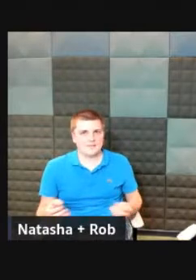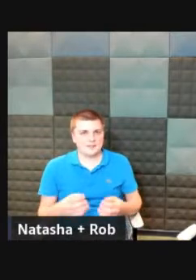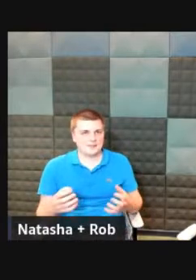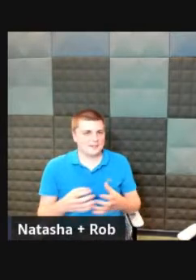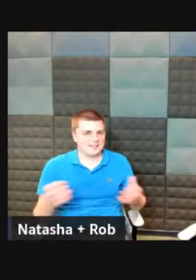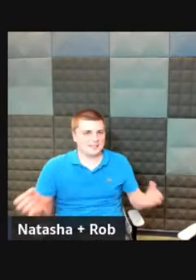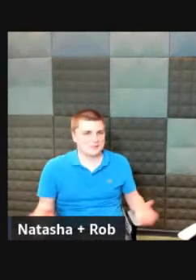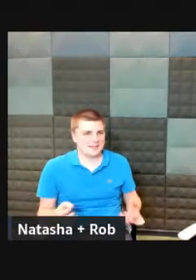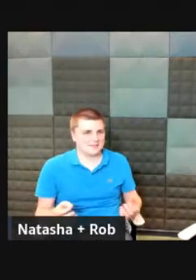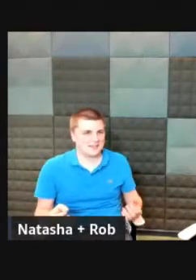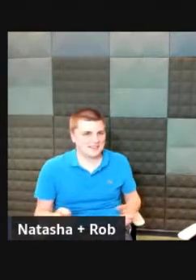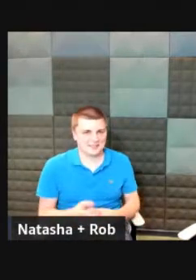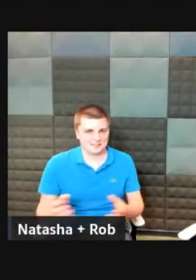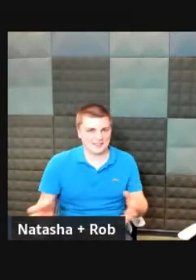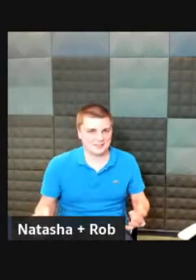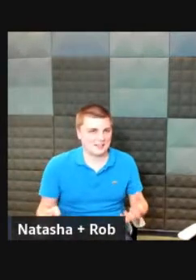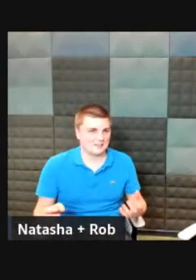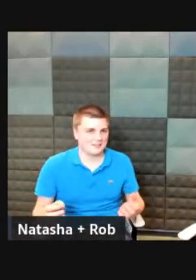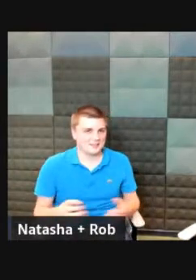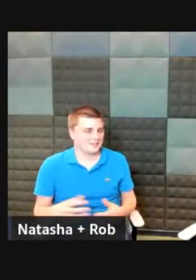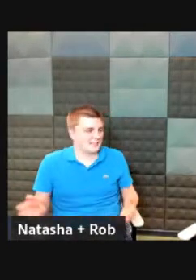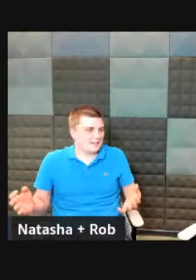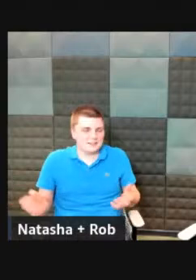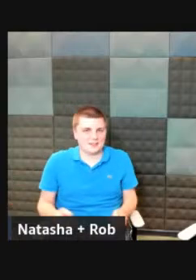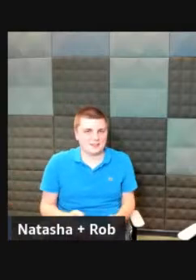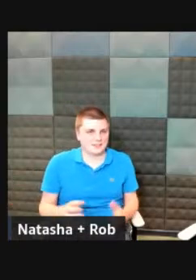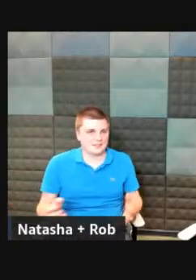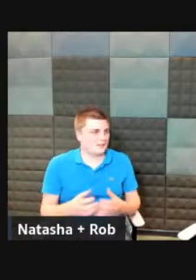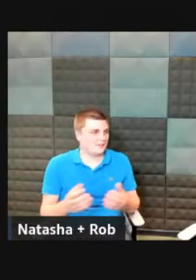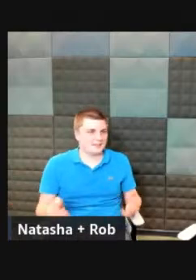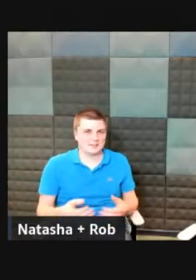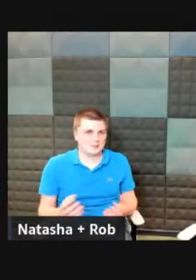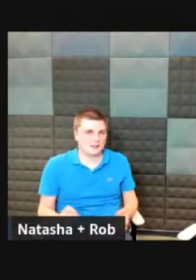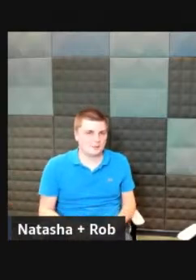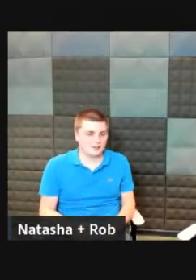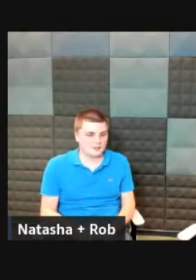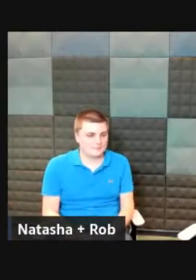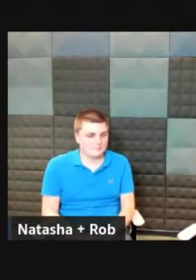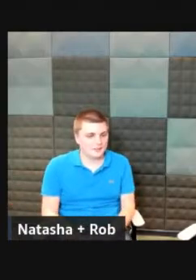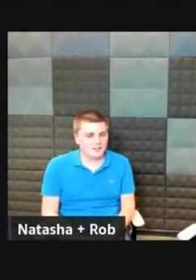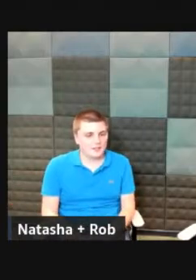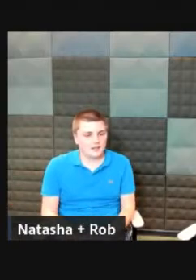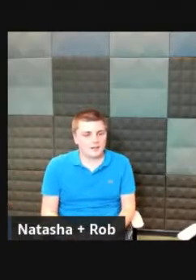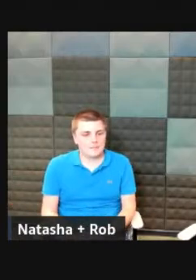if you can anticipate demand, like a flash sale, scale in advance. If you can anticipate it, why not?